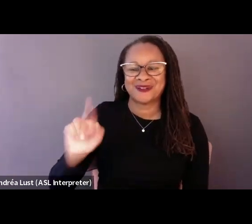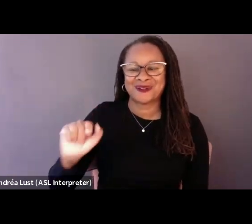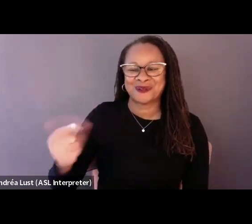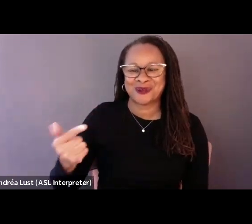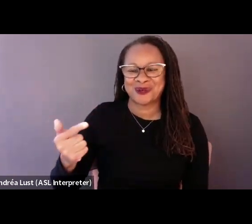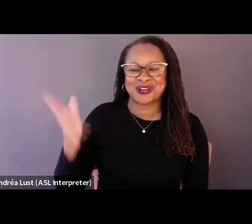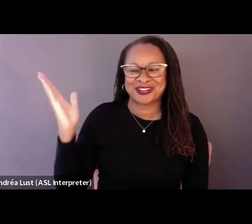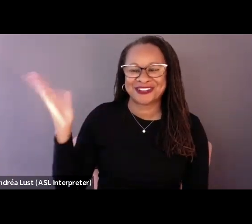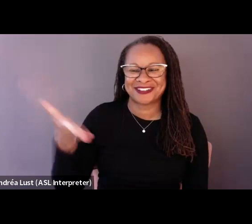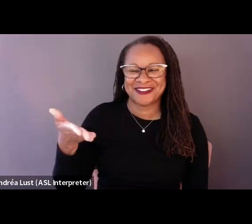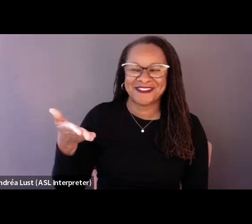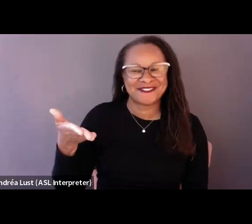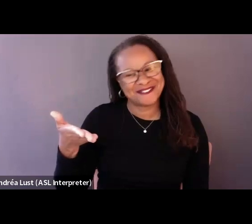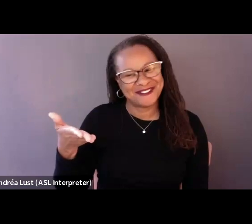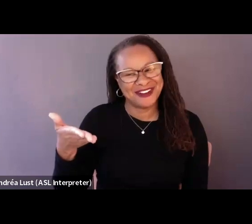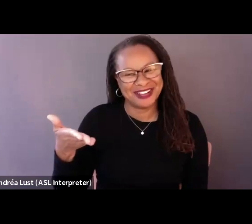www.documentary.org.